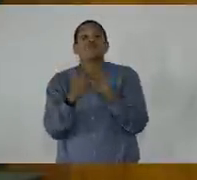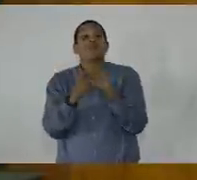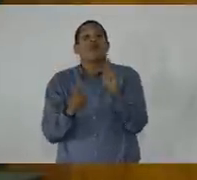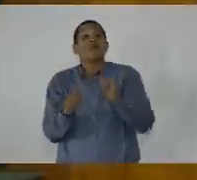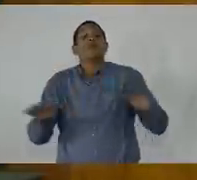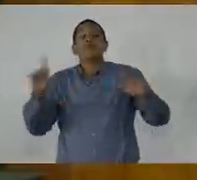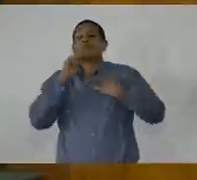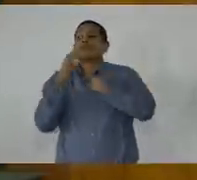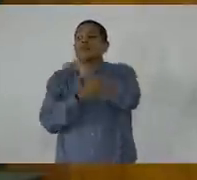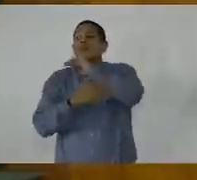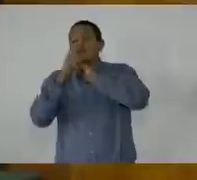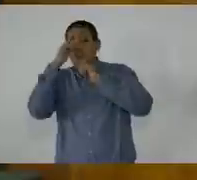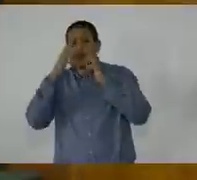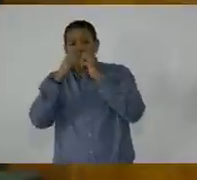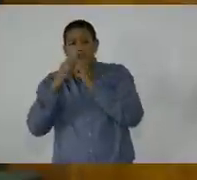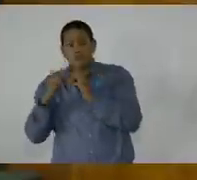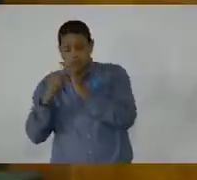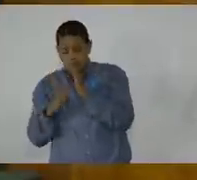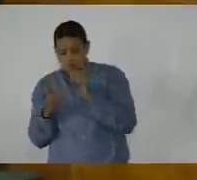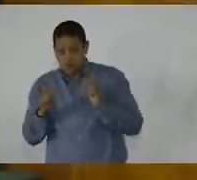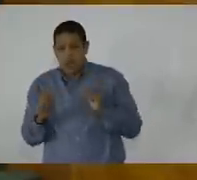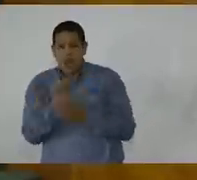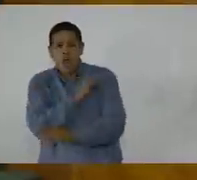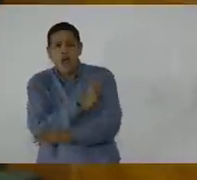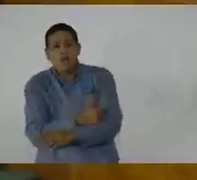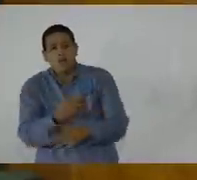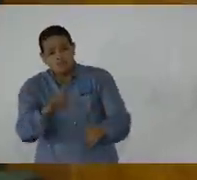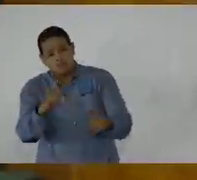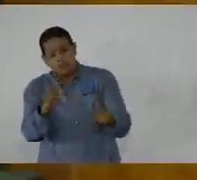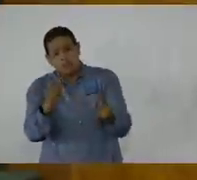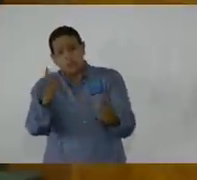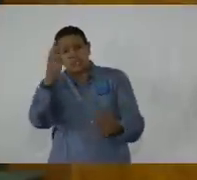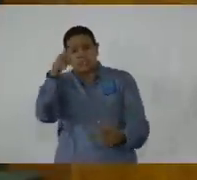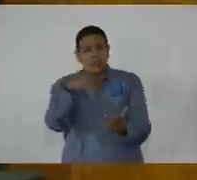the National Compliance and Regulatory Authority conducted